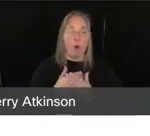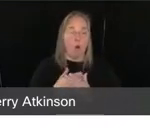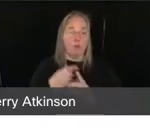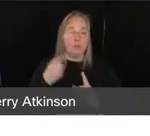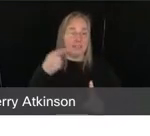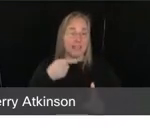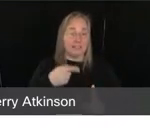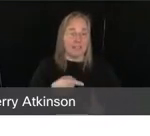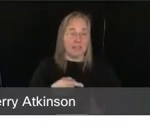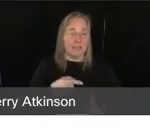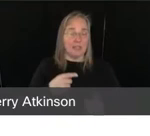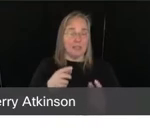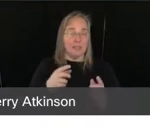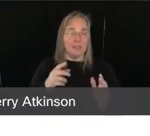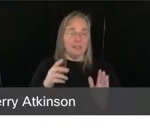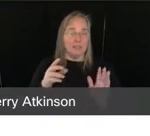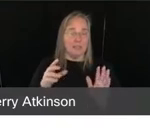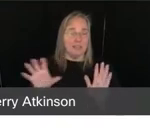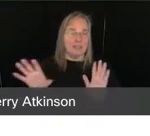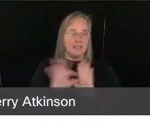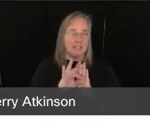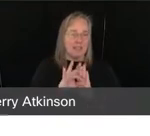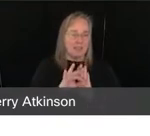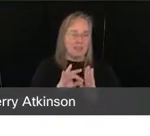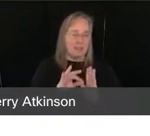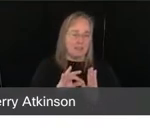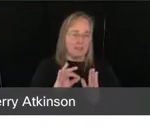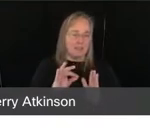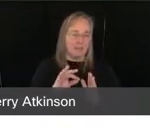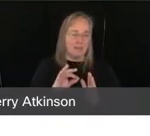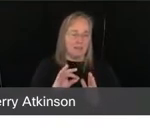from the county administration standpoint,